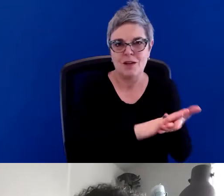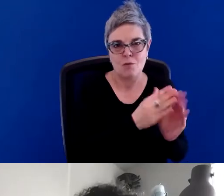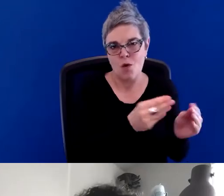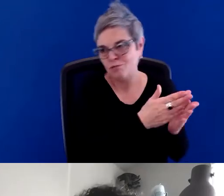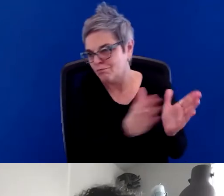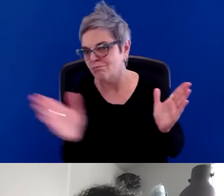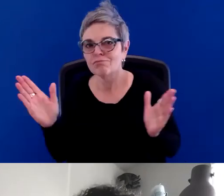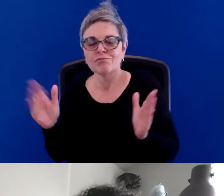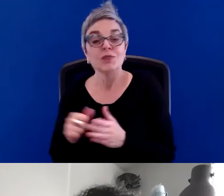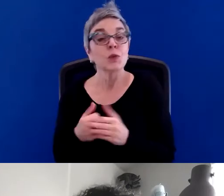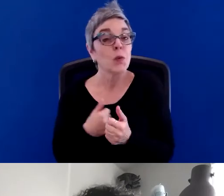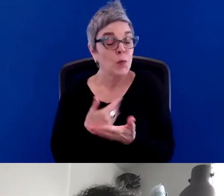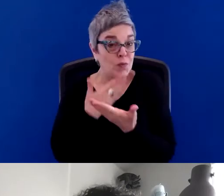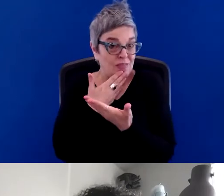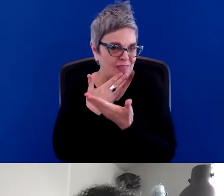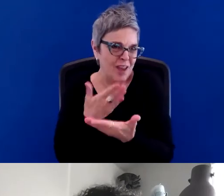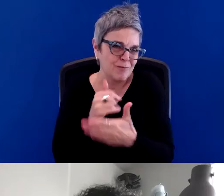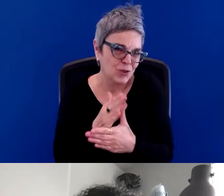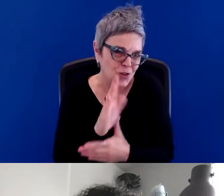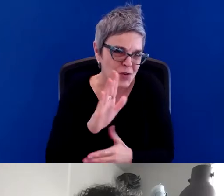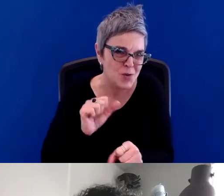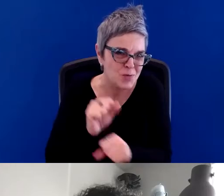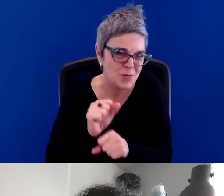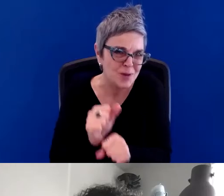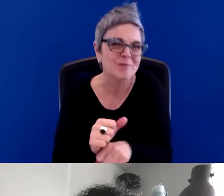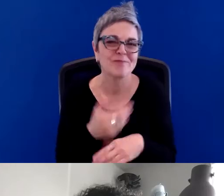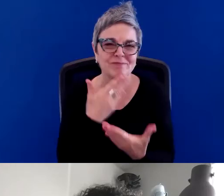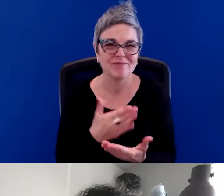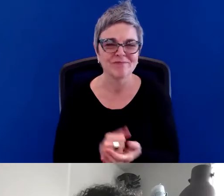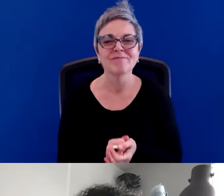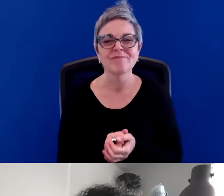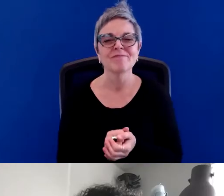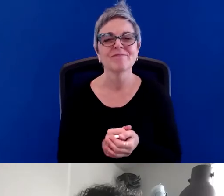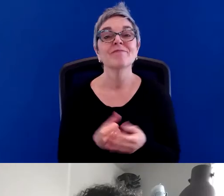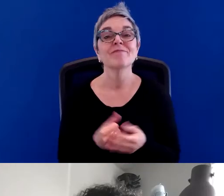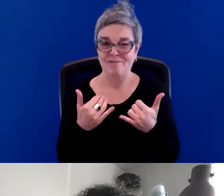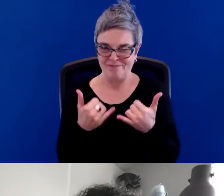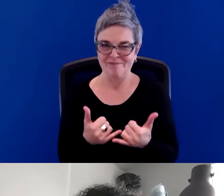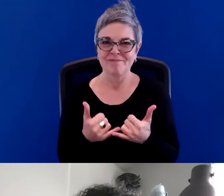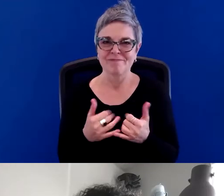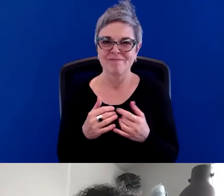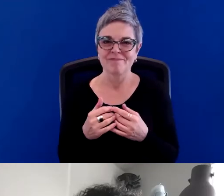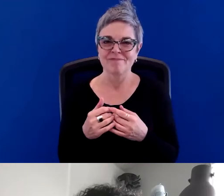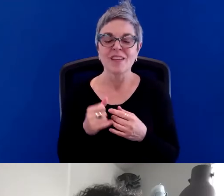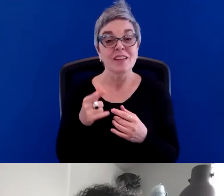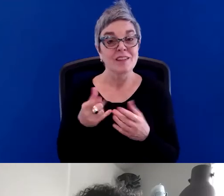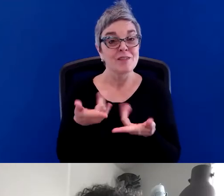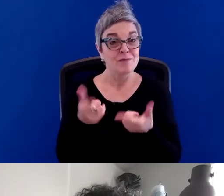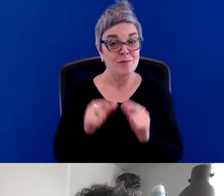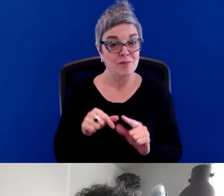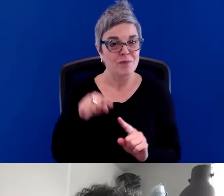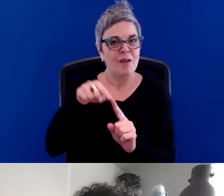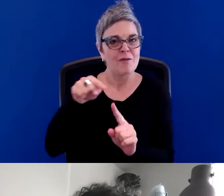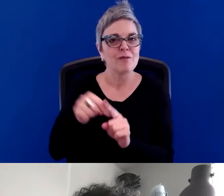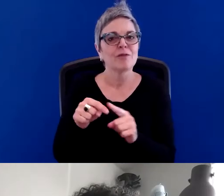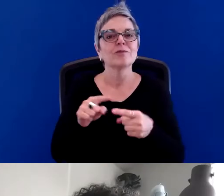continue speaking about how we should be thinking about the intersections of race and technology, we now have Dr. Angela Smith,